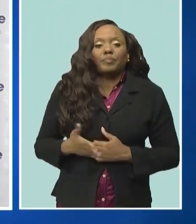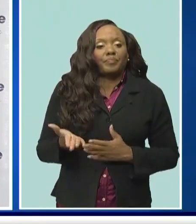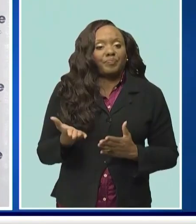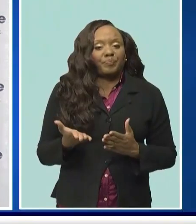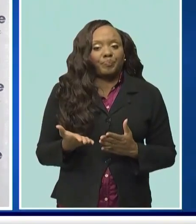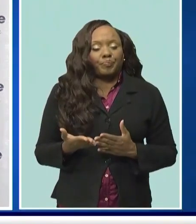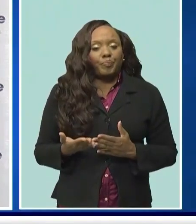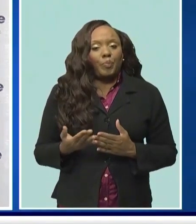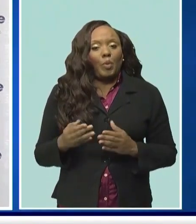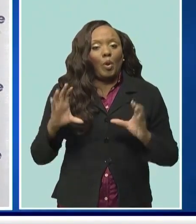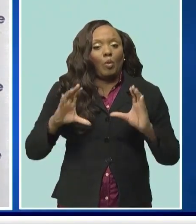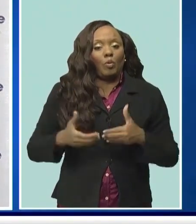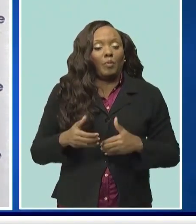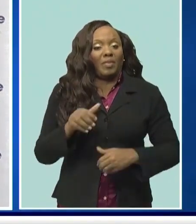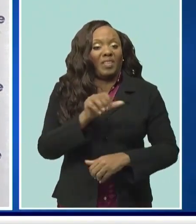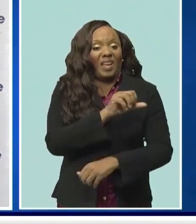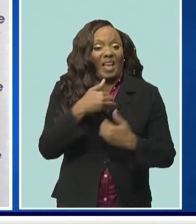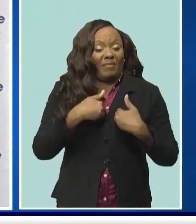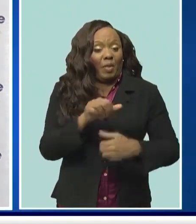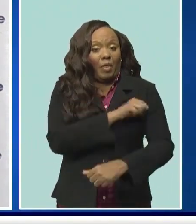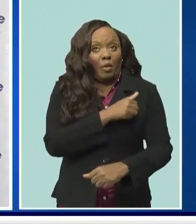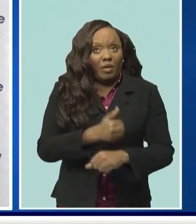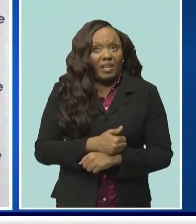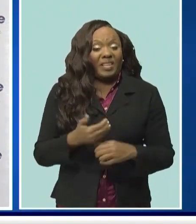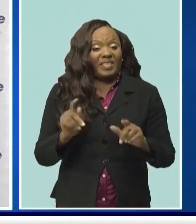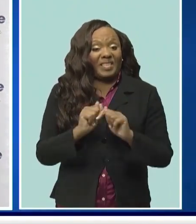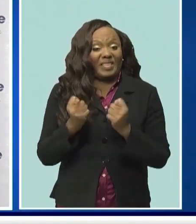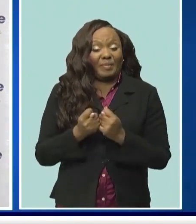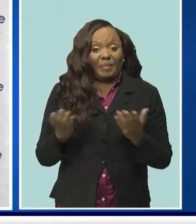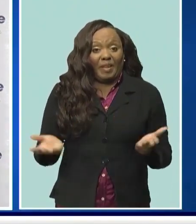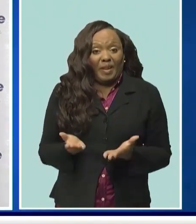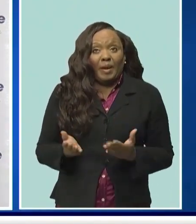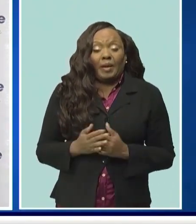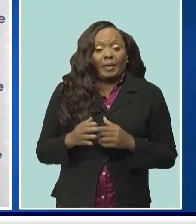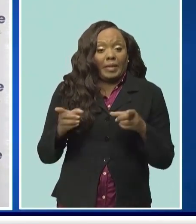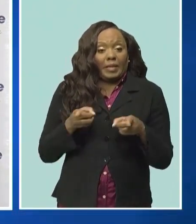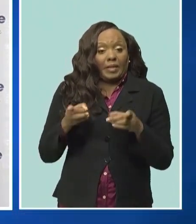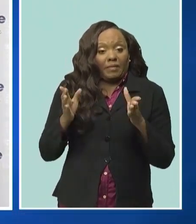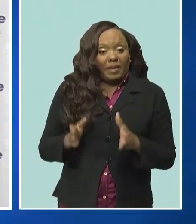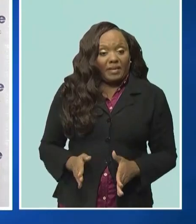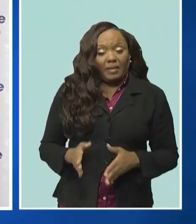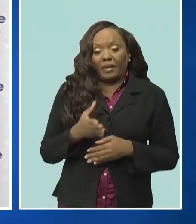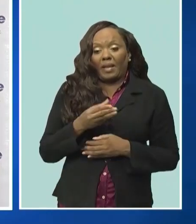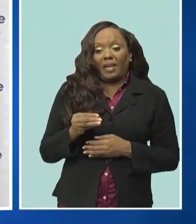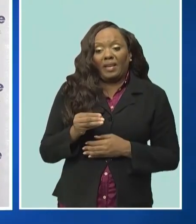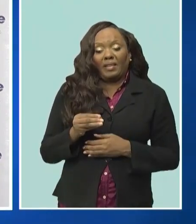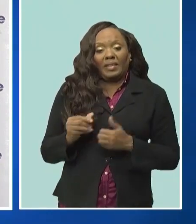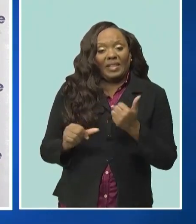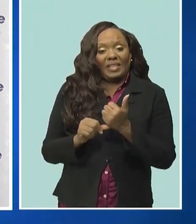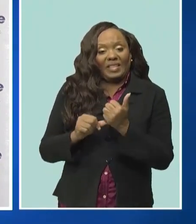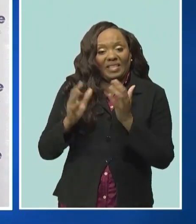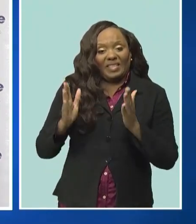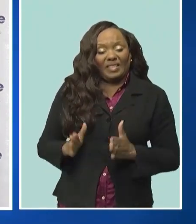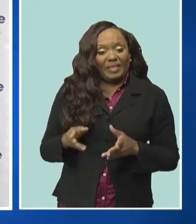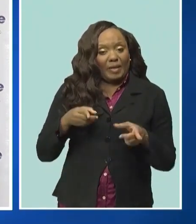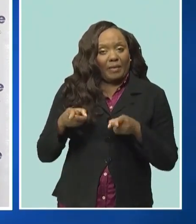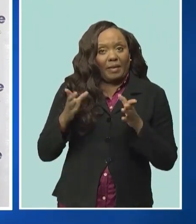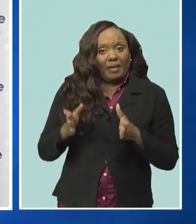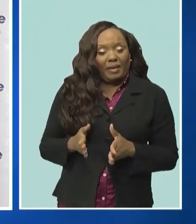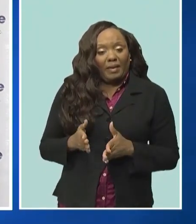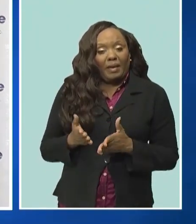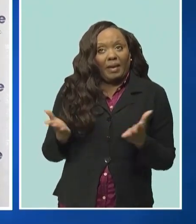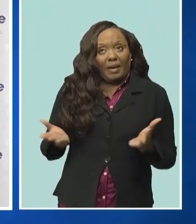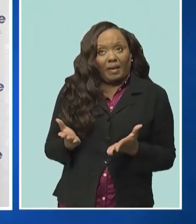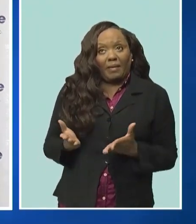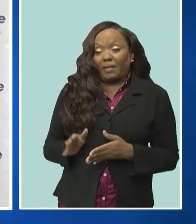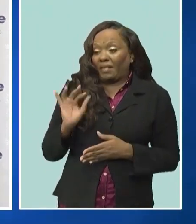designated authority in this instance as well. We have the team here in the person of the director and the deputy director. That team, equally